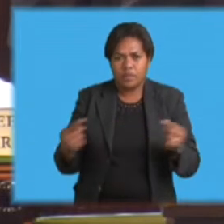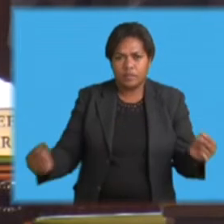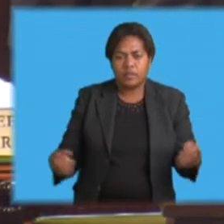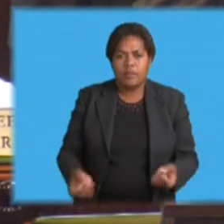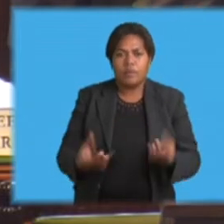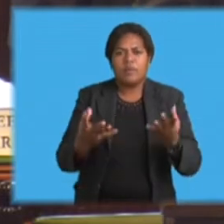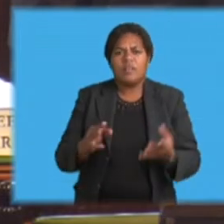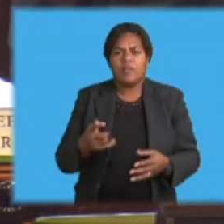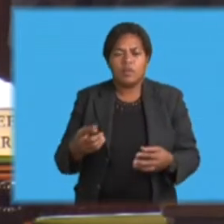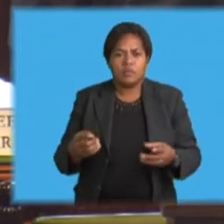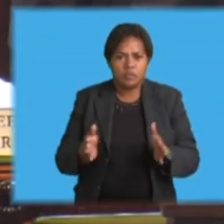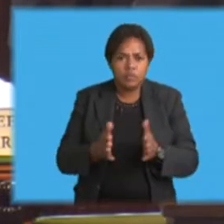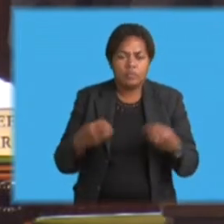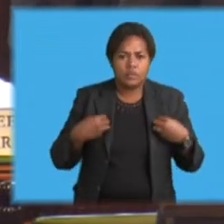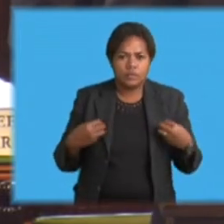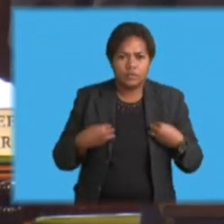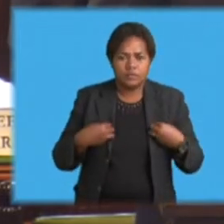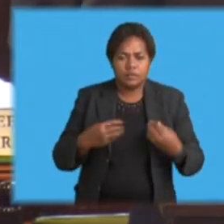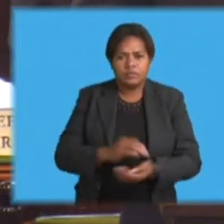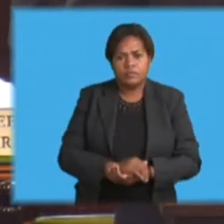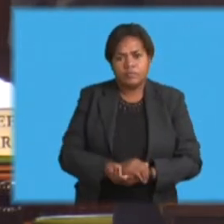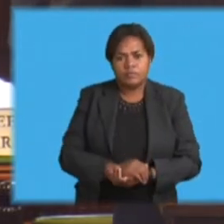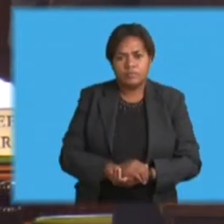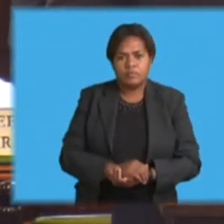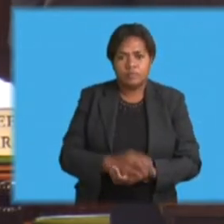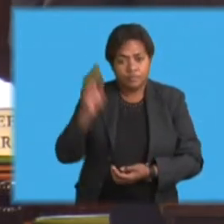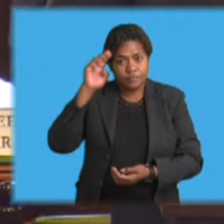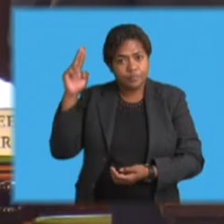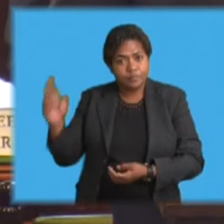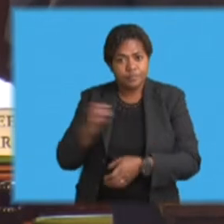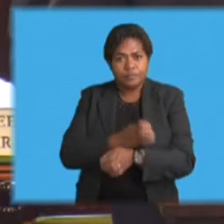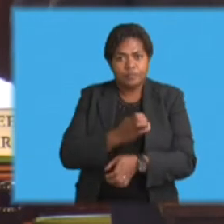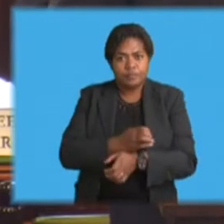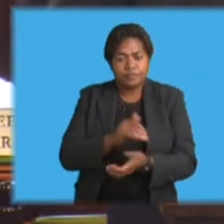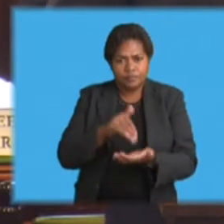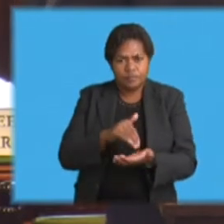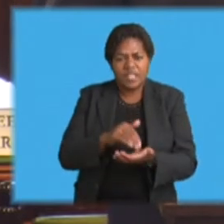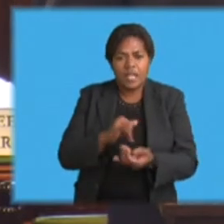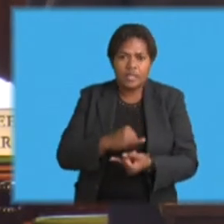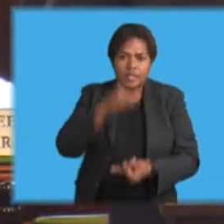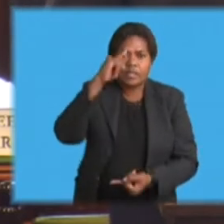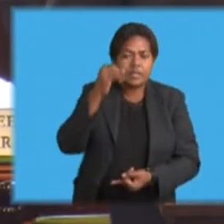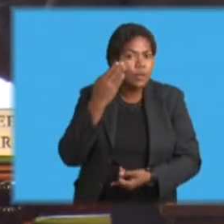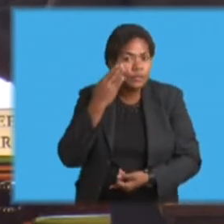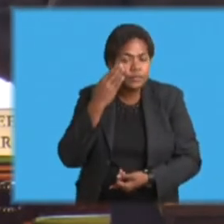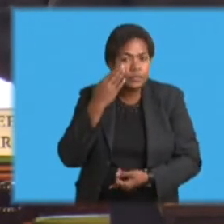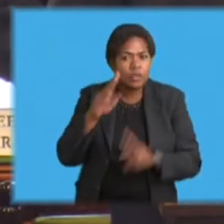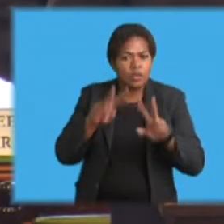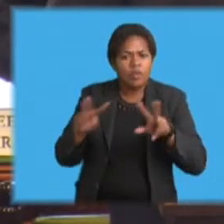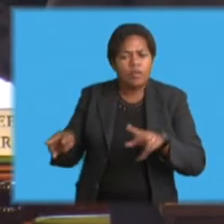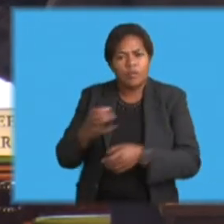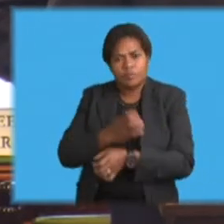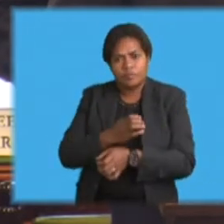businesses. They have access to this group of people. The National Employment Center is also increasing awareness to local employers to